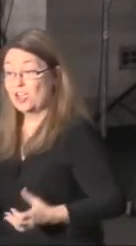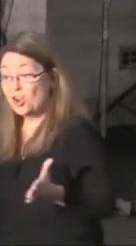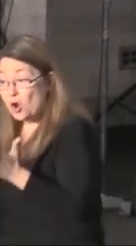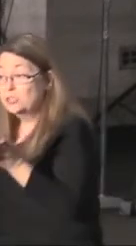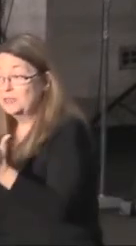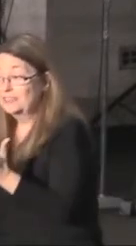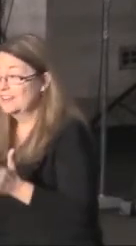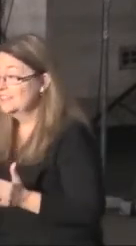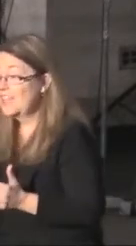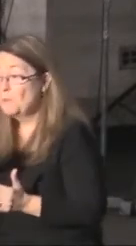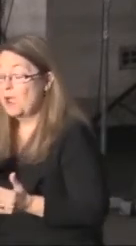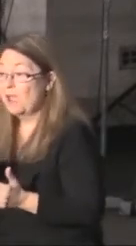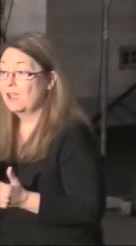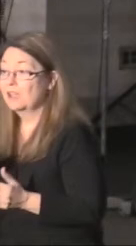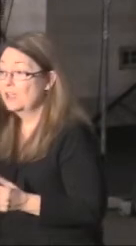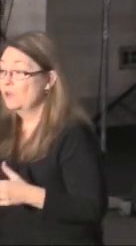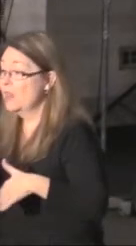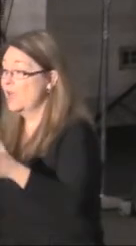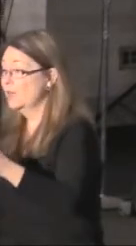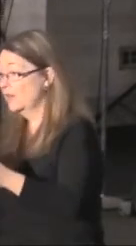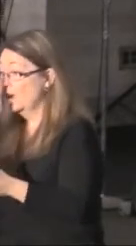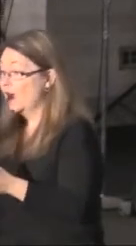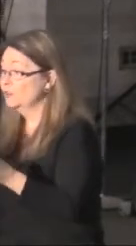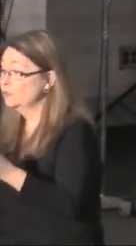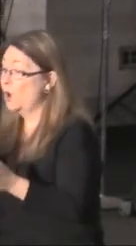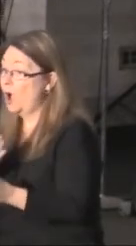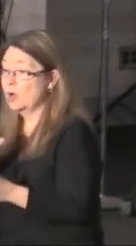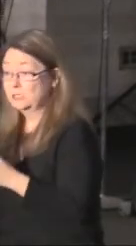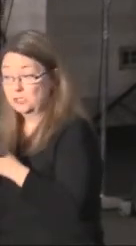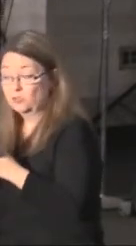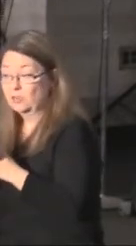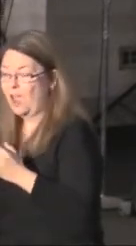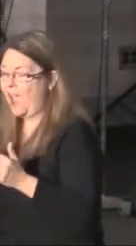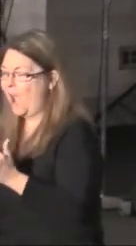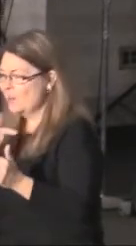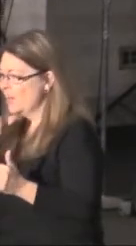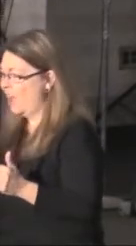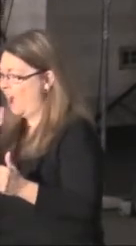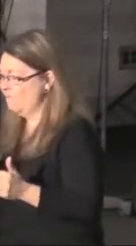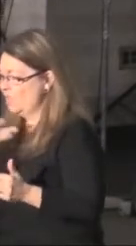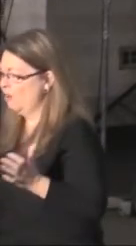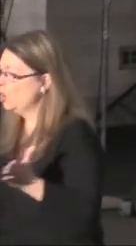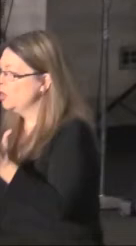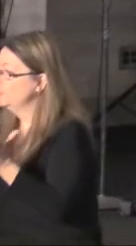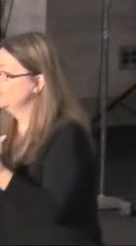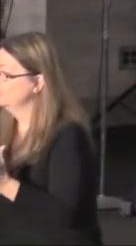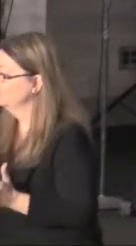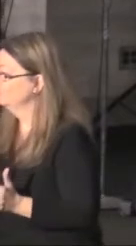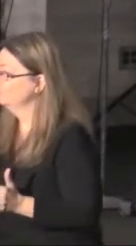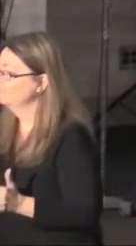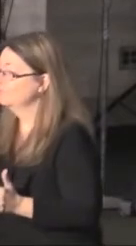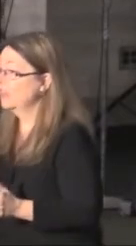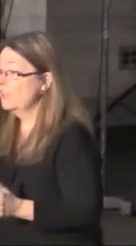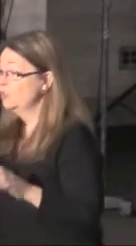are willing to let God make the most of our circumstances and our situations, how can we not be encouraged in the exact same way? If God can do that with